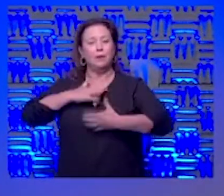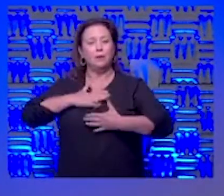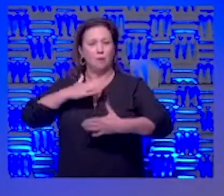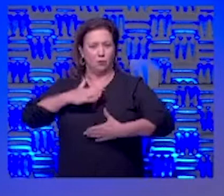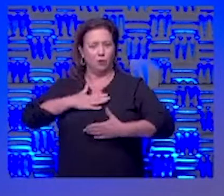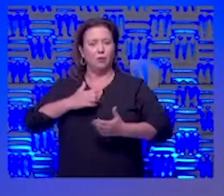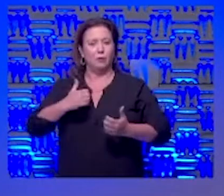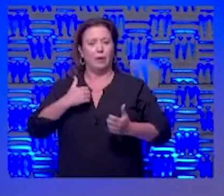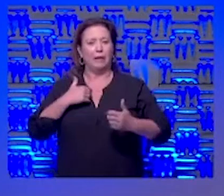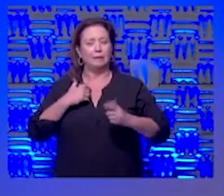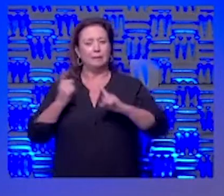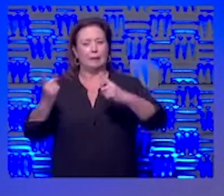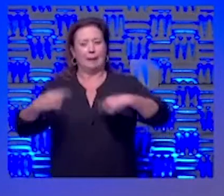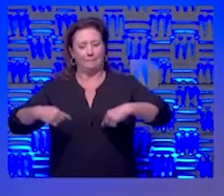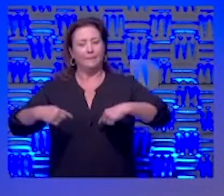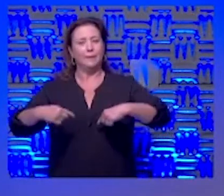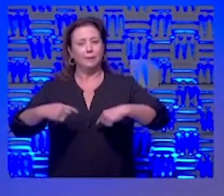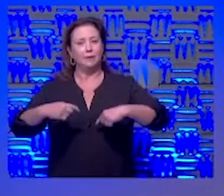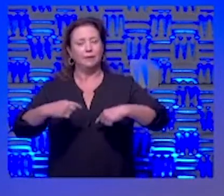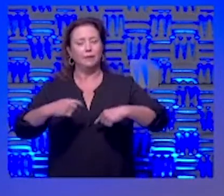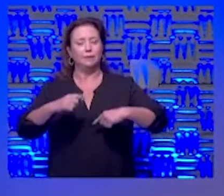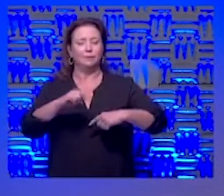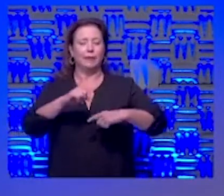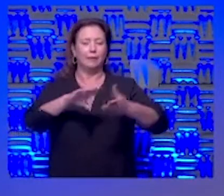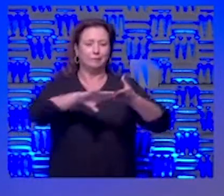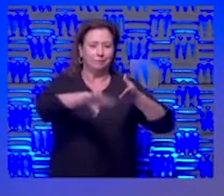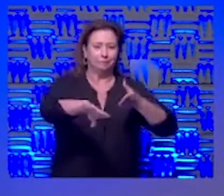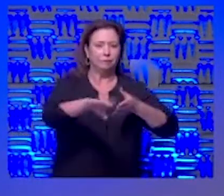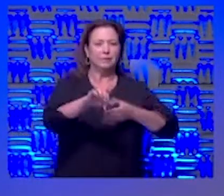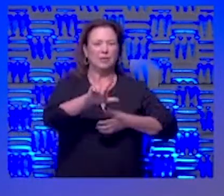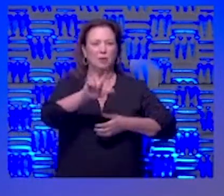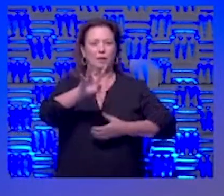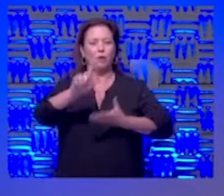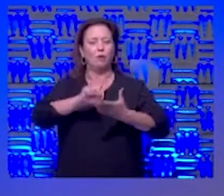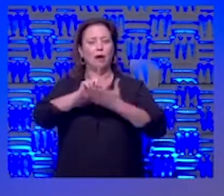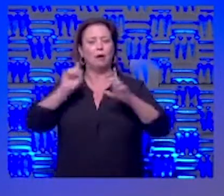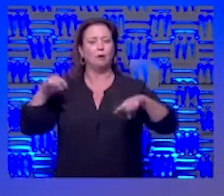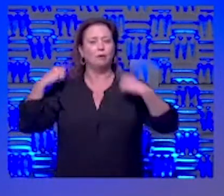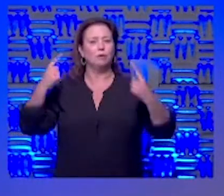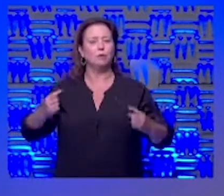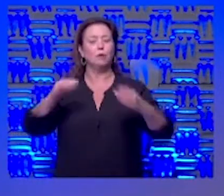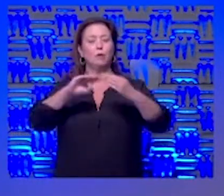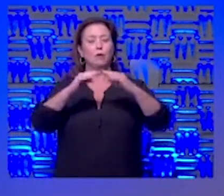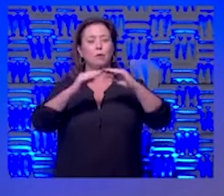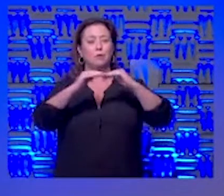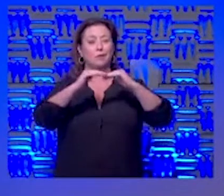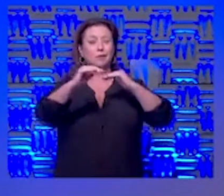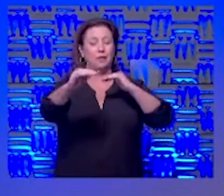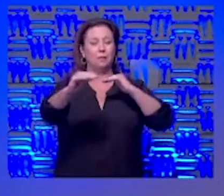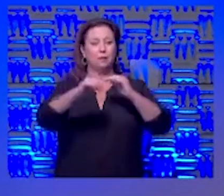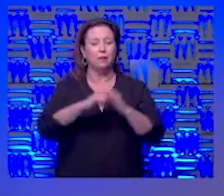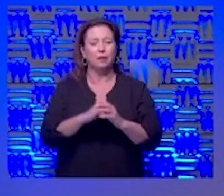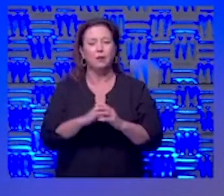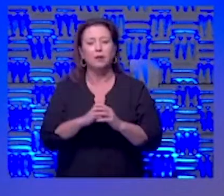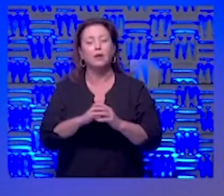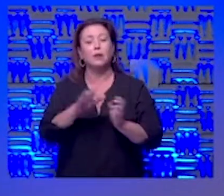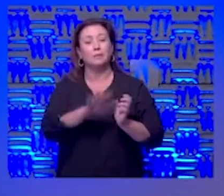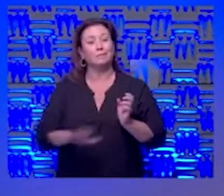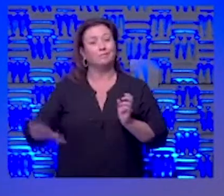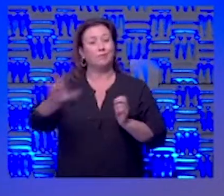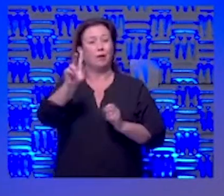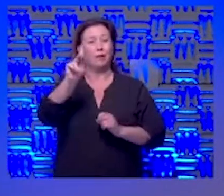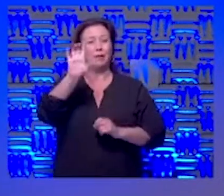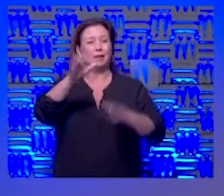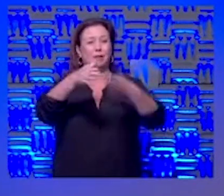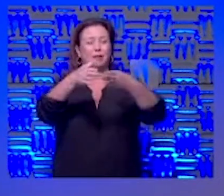have some admissions and discharges in the last 24 hours, so our numbers are about stable. However, from what we know around the city,